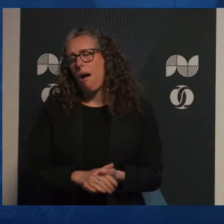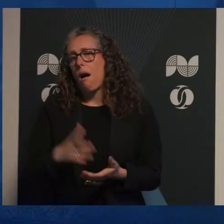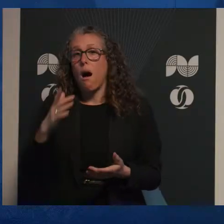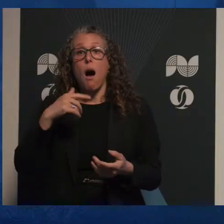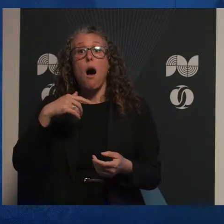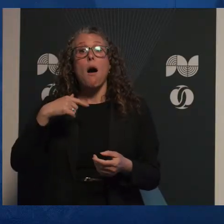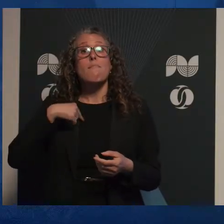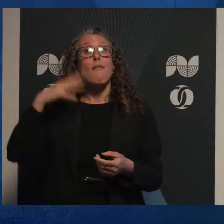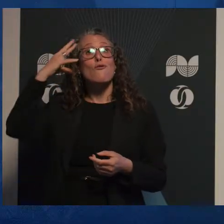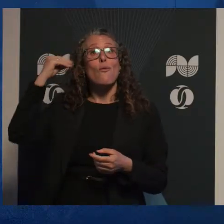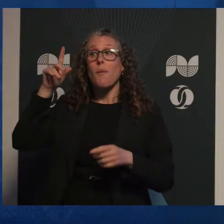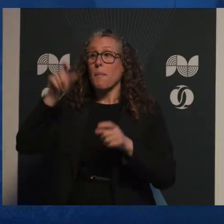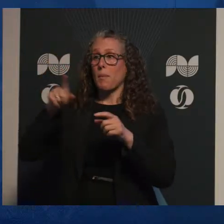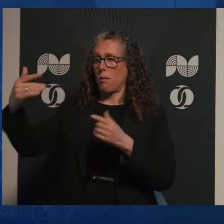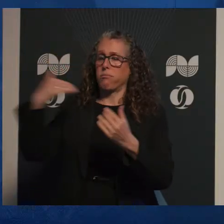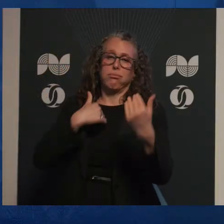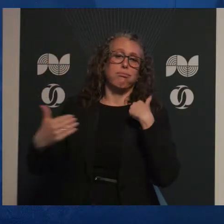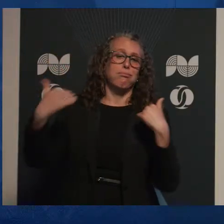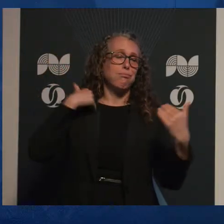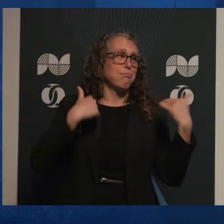the citizens and the businesses.